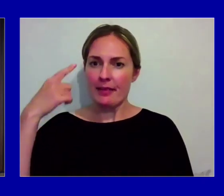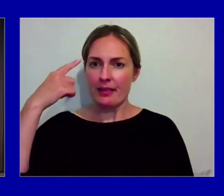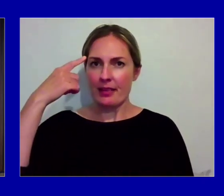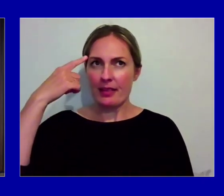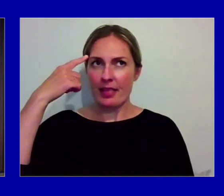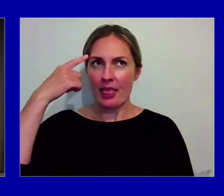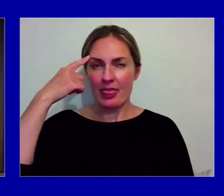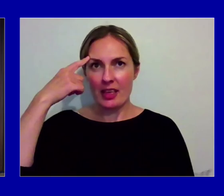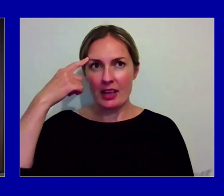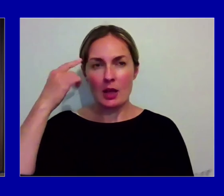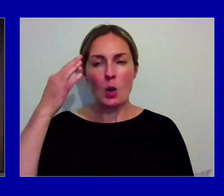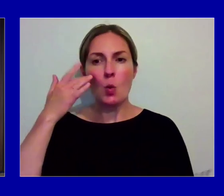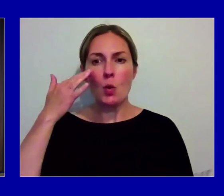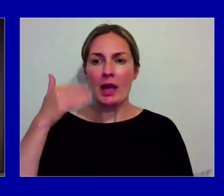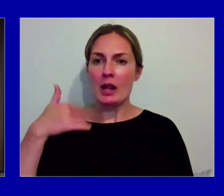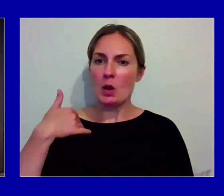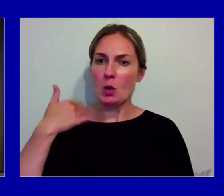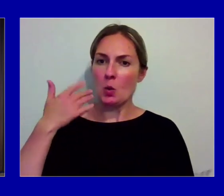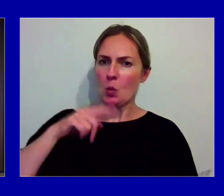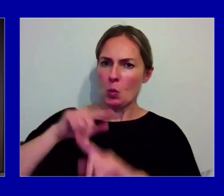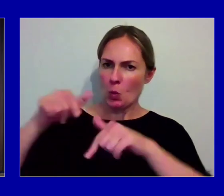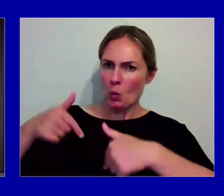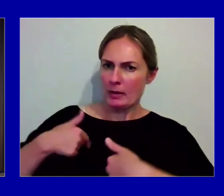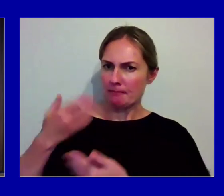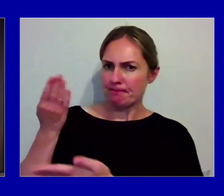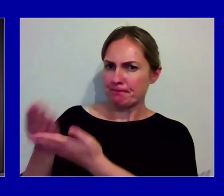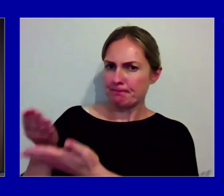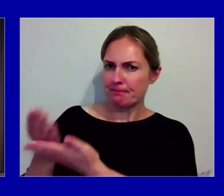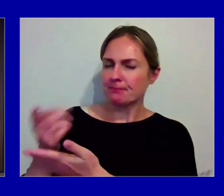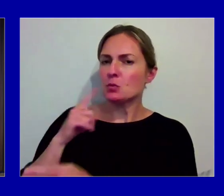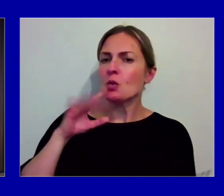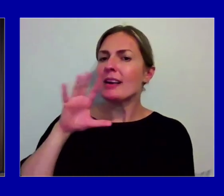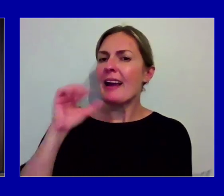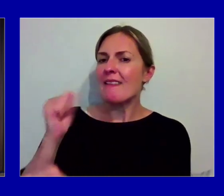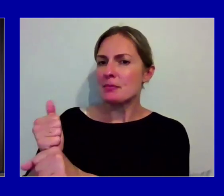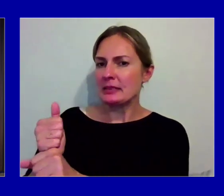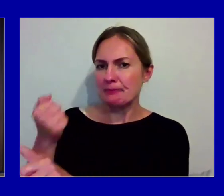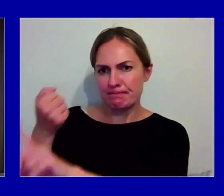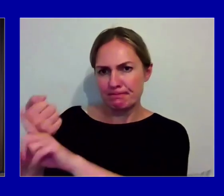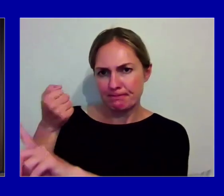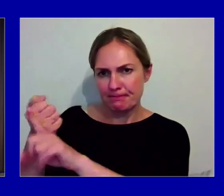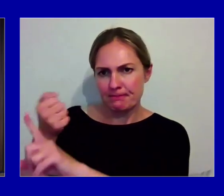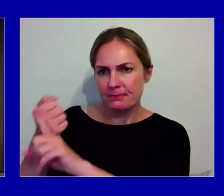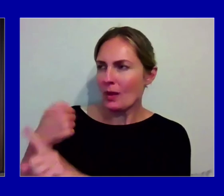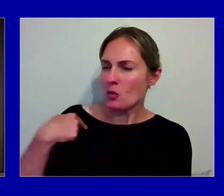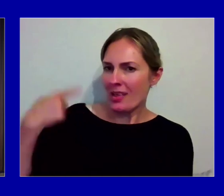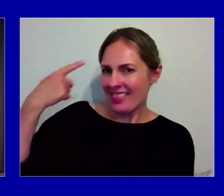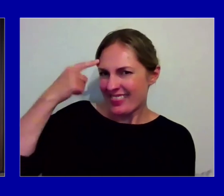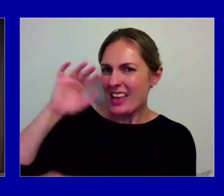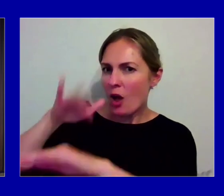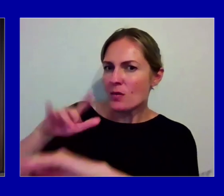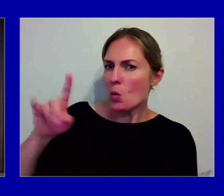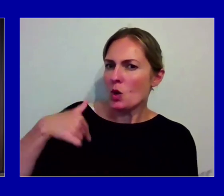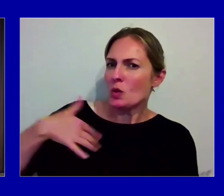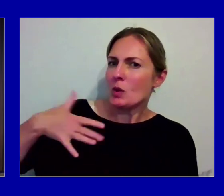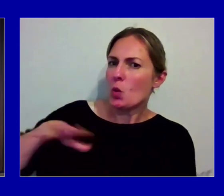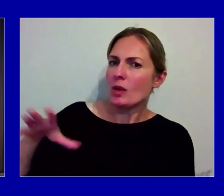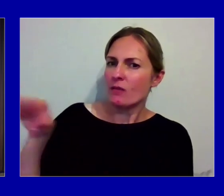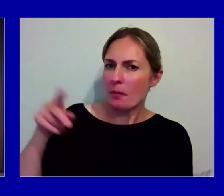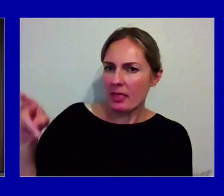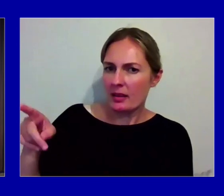going to government about what we want and about what we say. And, um, when, when a mining tax is,